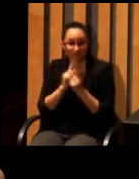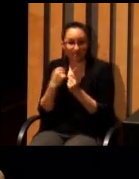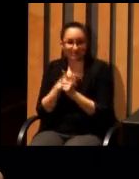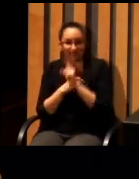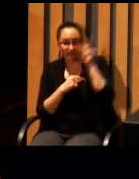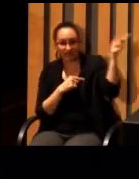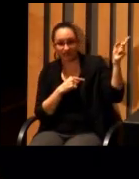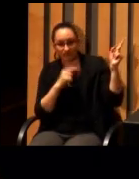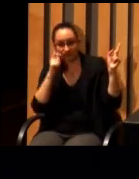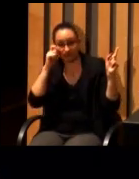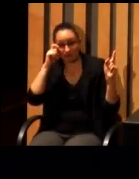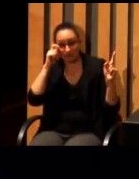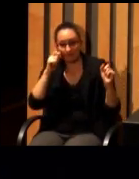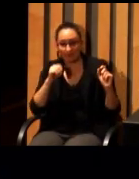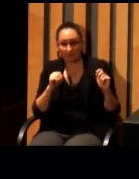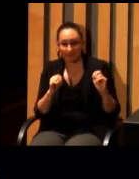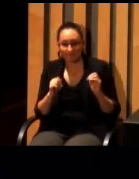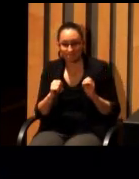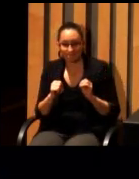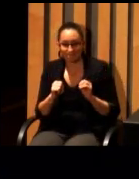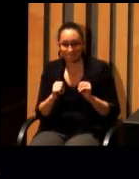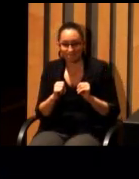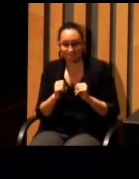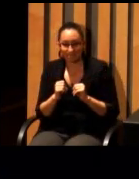Deloria, we just wanted to respond to